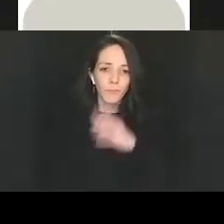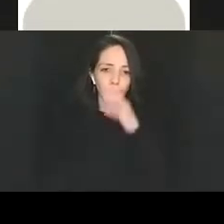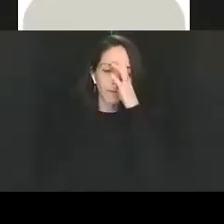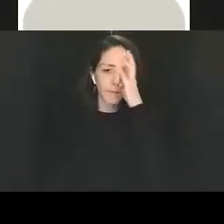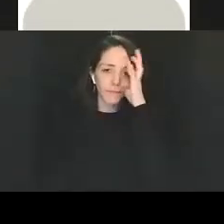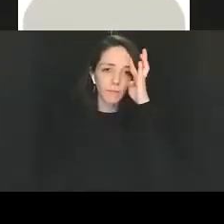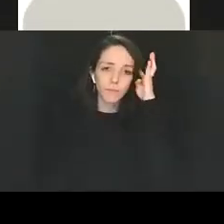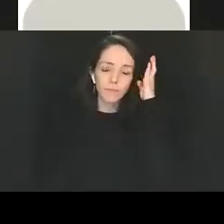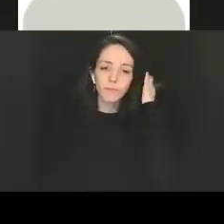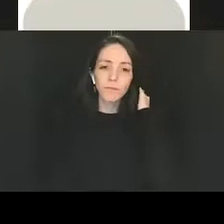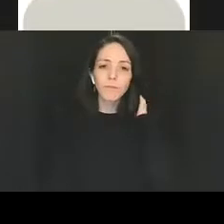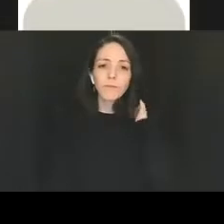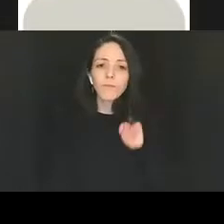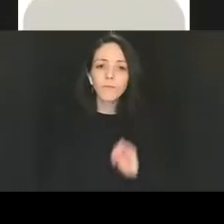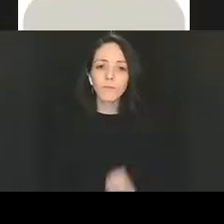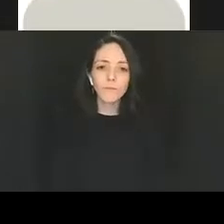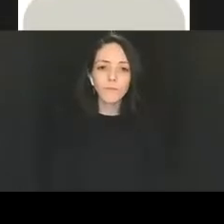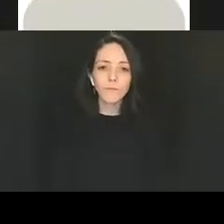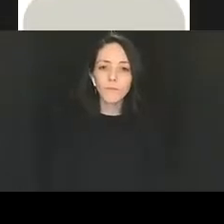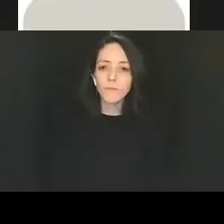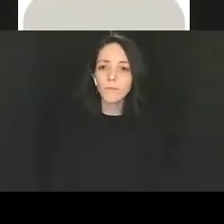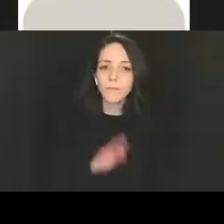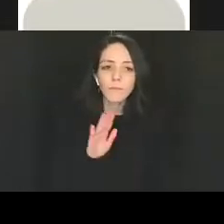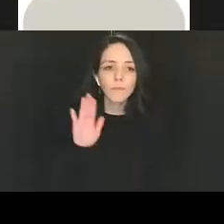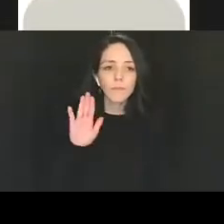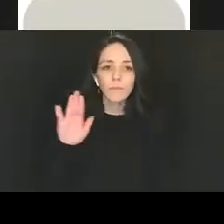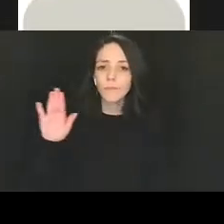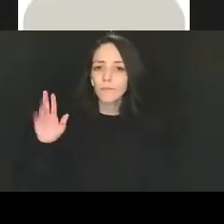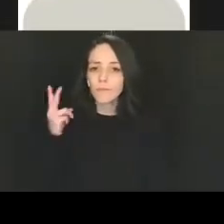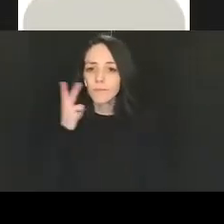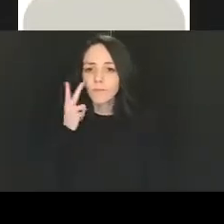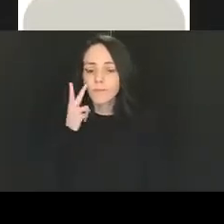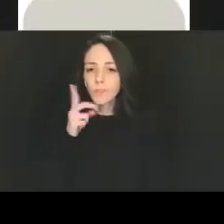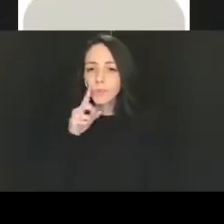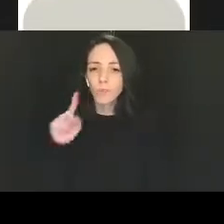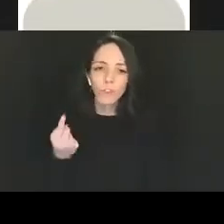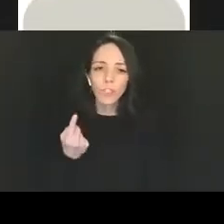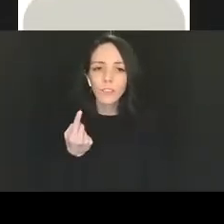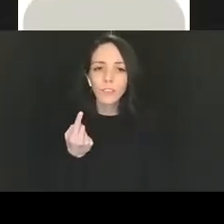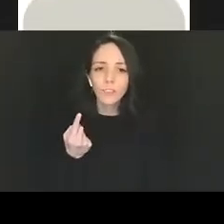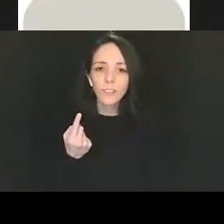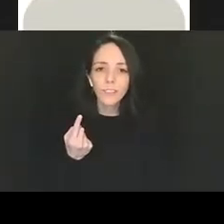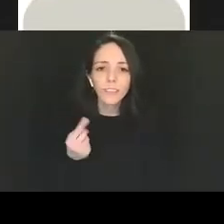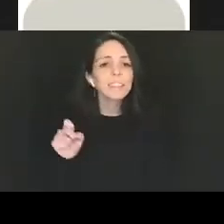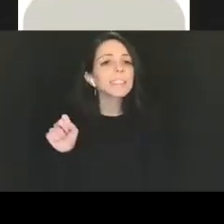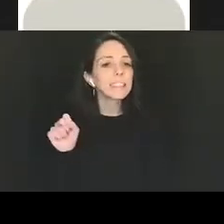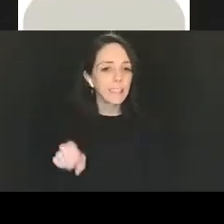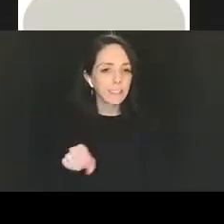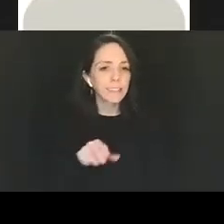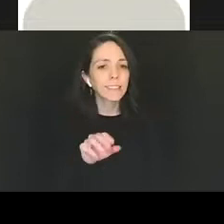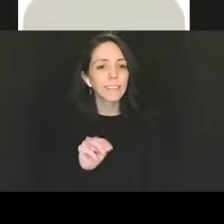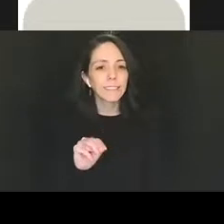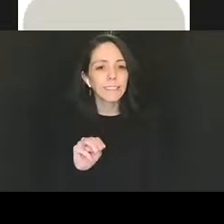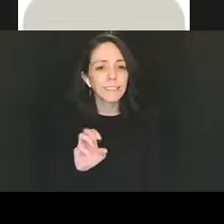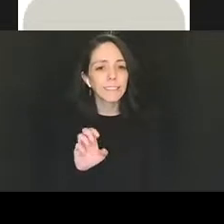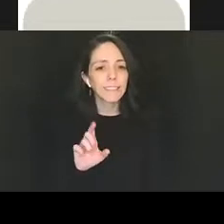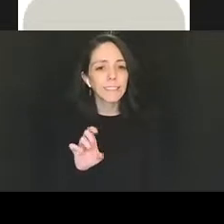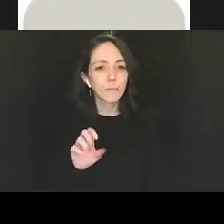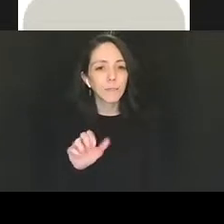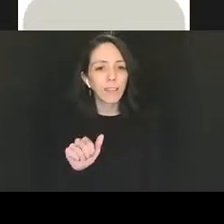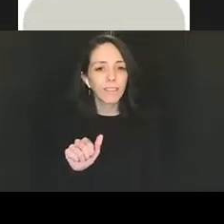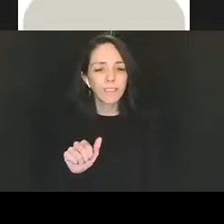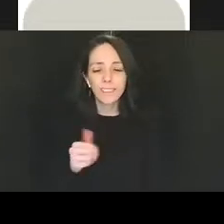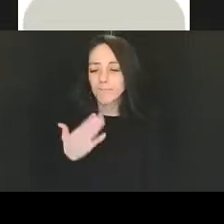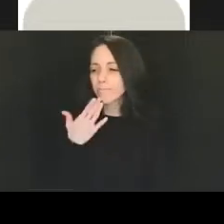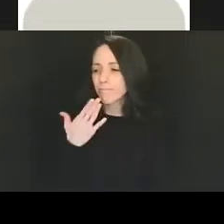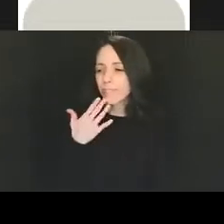There's so many different hands raised. I don't know if you're tracking who is first. This time I am. Okay, Melissa, okay. It's your turn. Hi, thanks